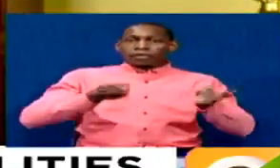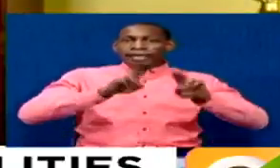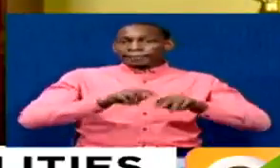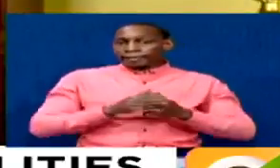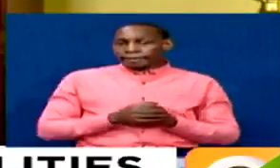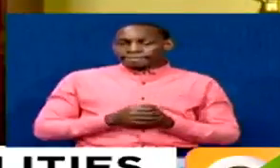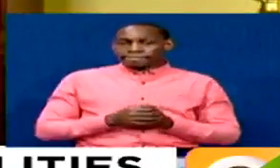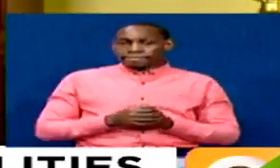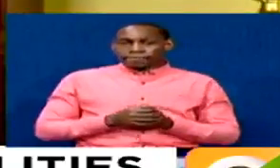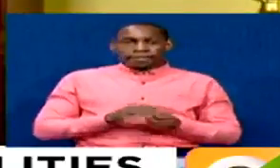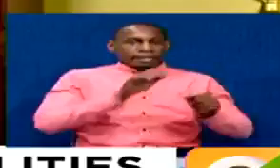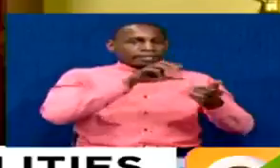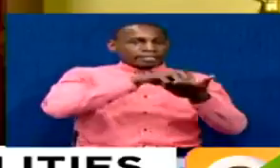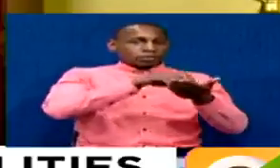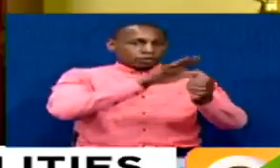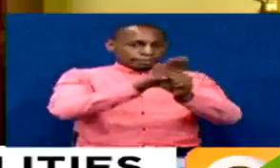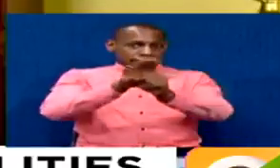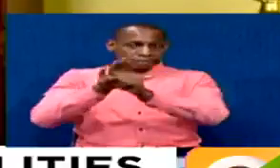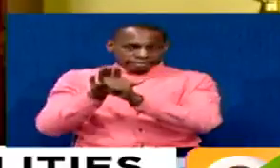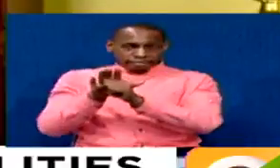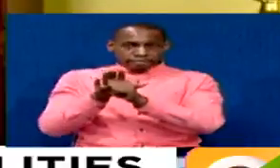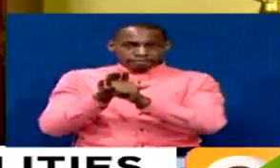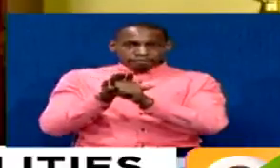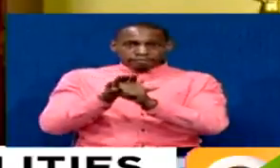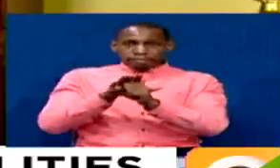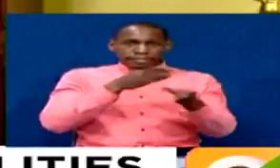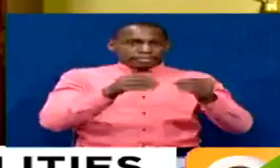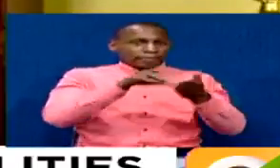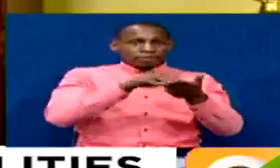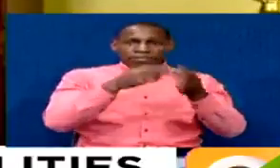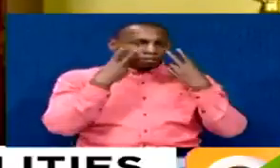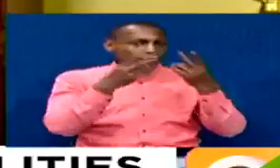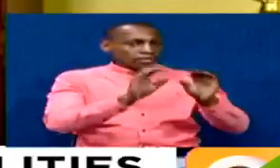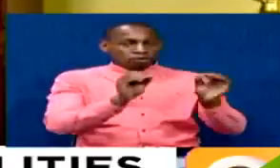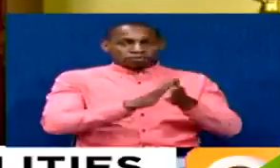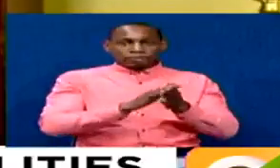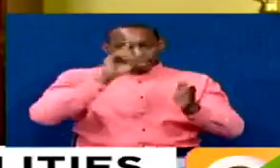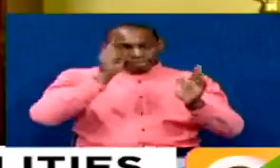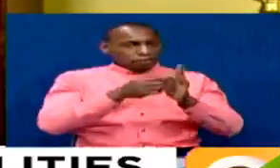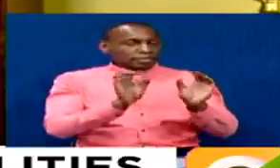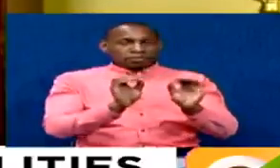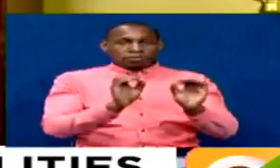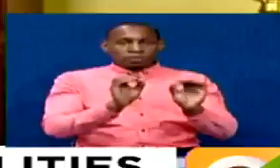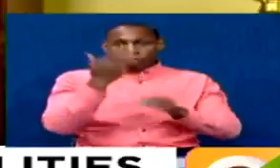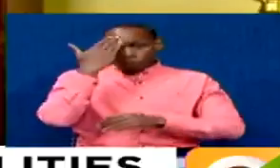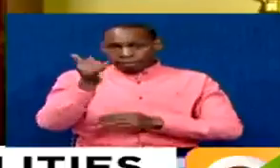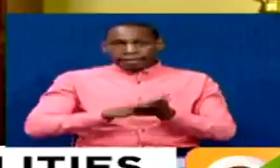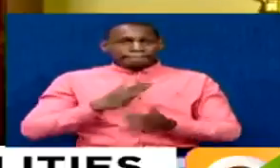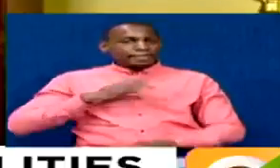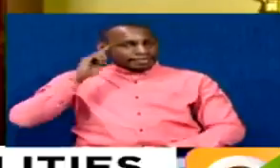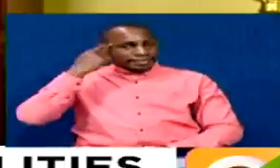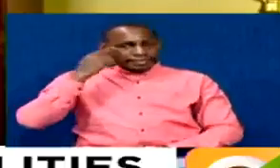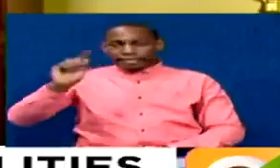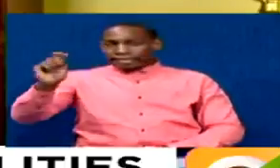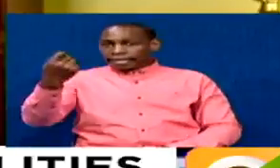is that in most cases, these conditions go unnoticed, they go unidentified, because I think as